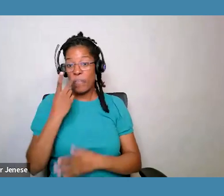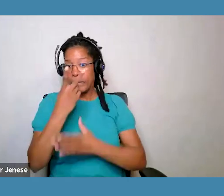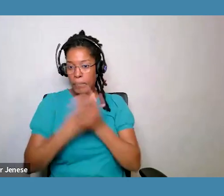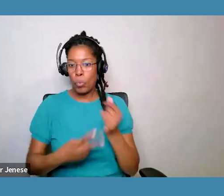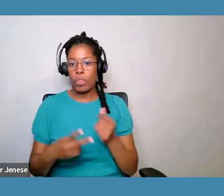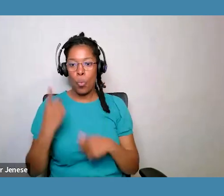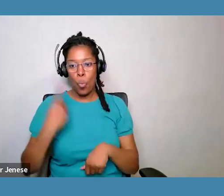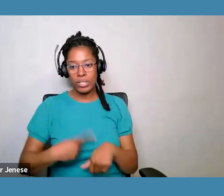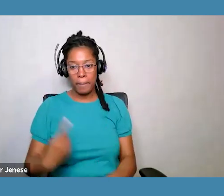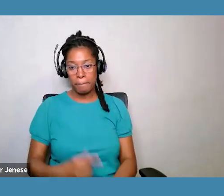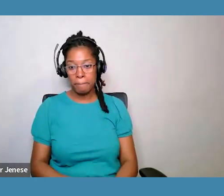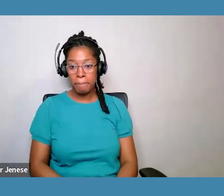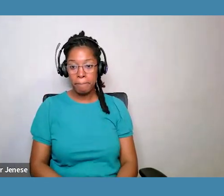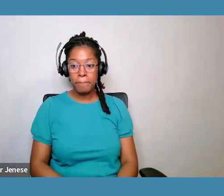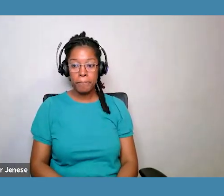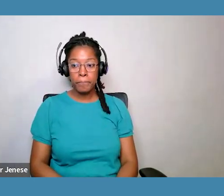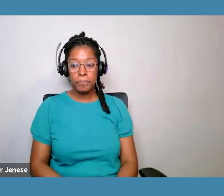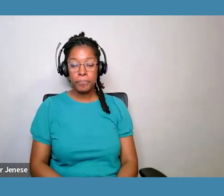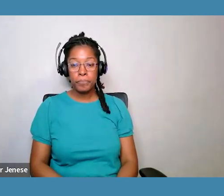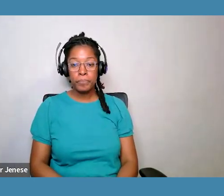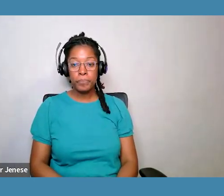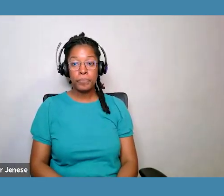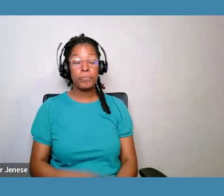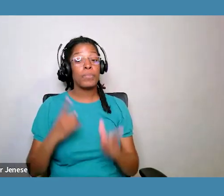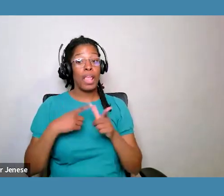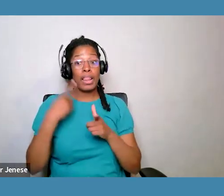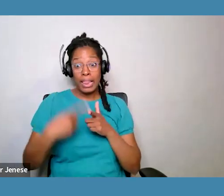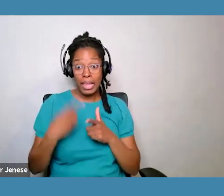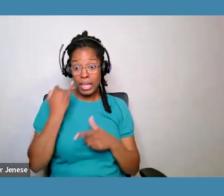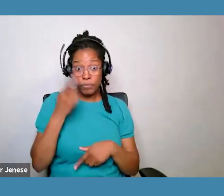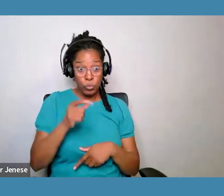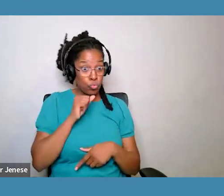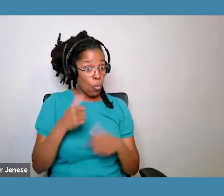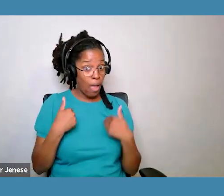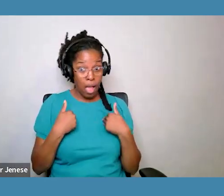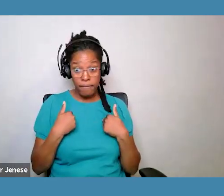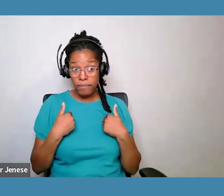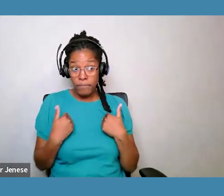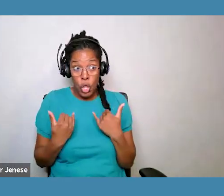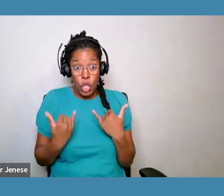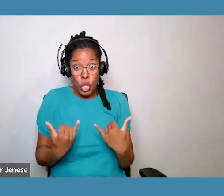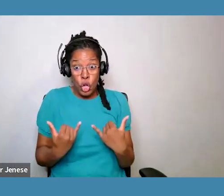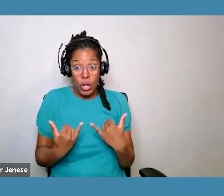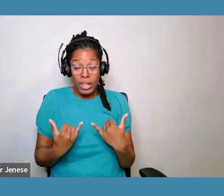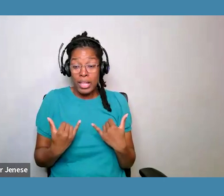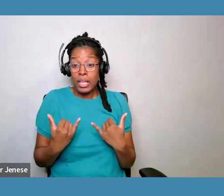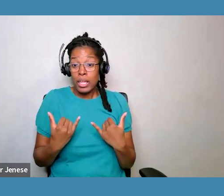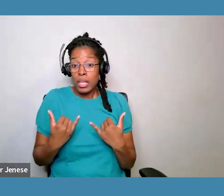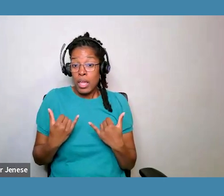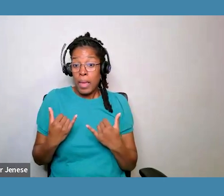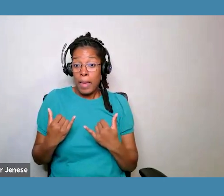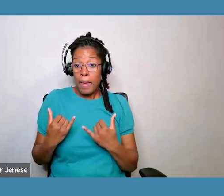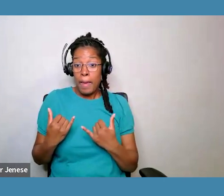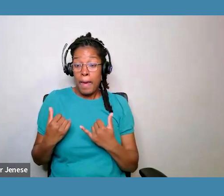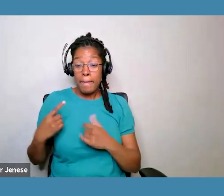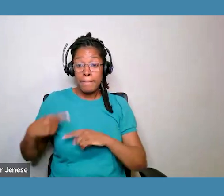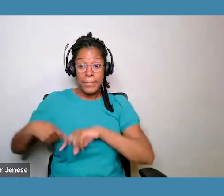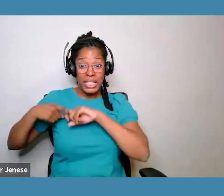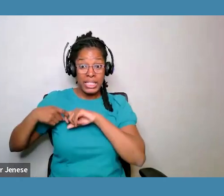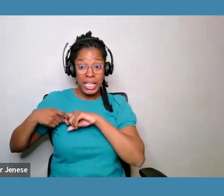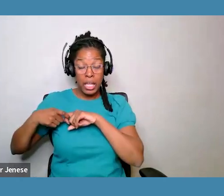once. And then if you don't have a currently pending eligibility online